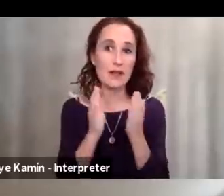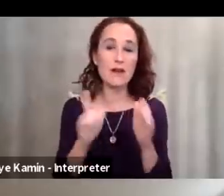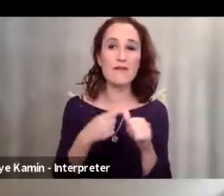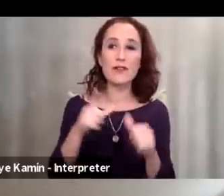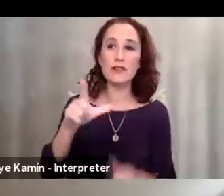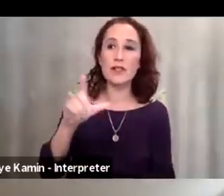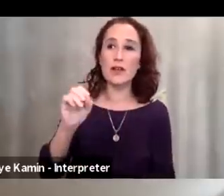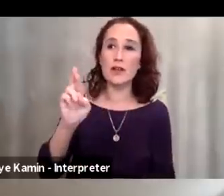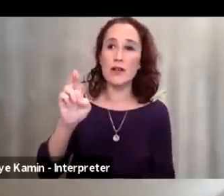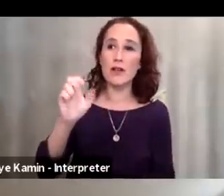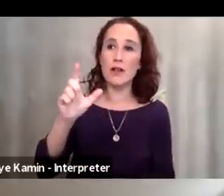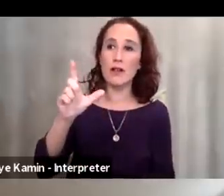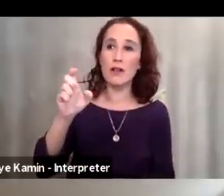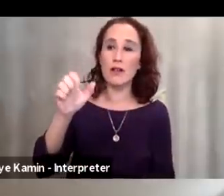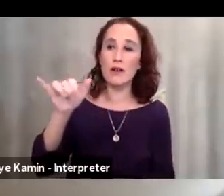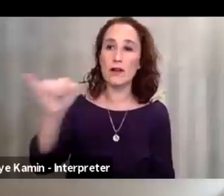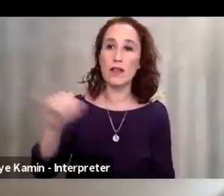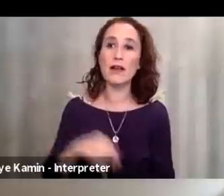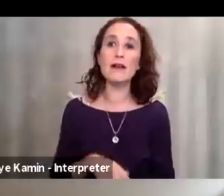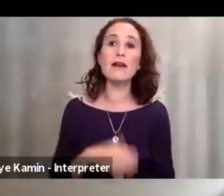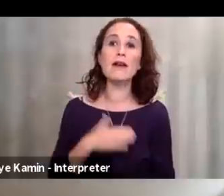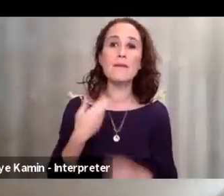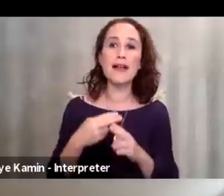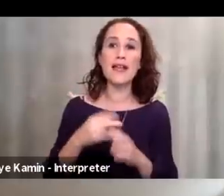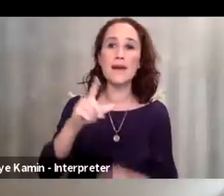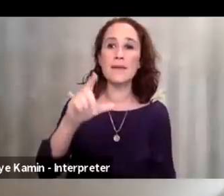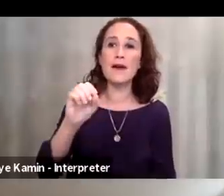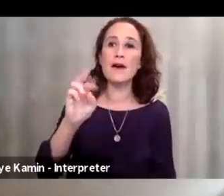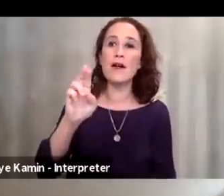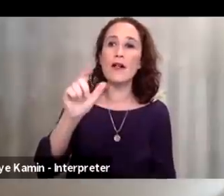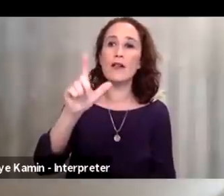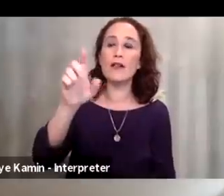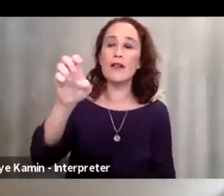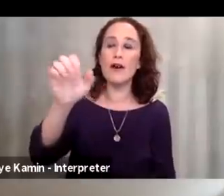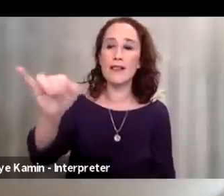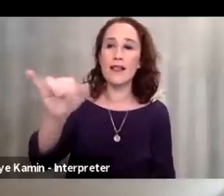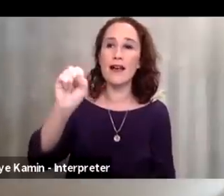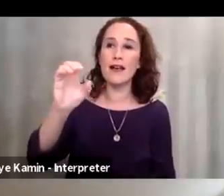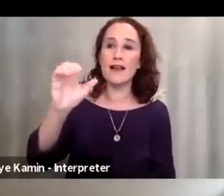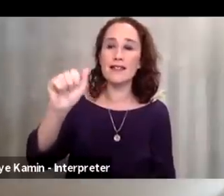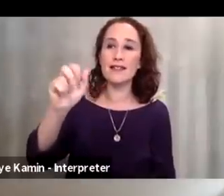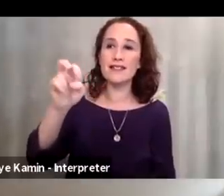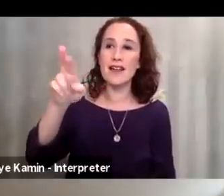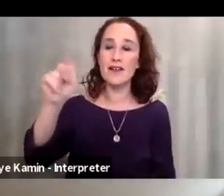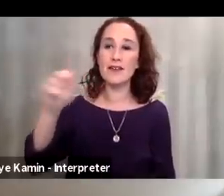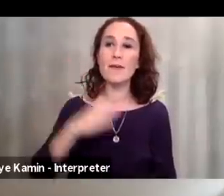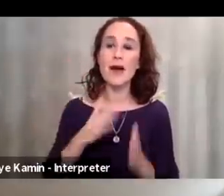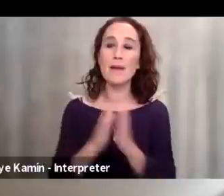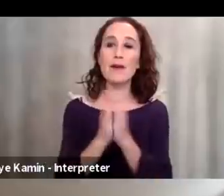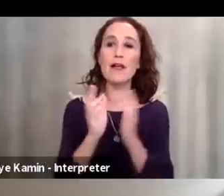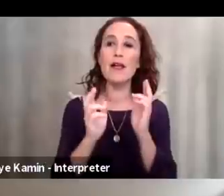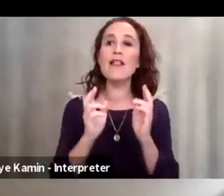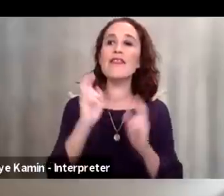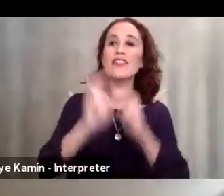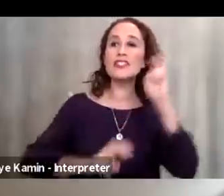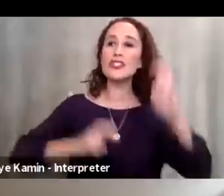Lorelei? My name is Lorelei Savaryn, and my book is The Circus of Stolen Dreams, which is releasing